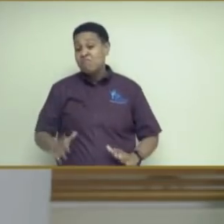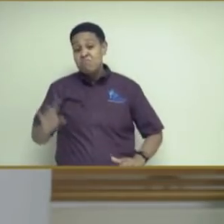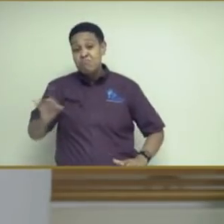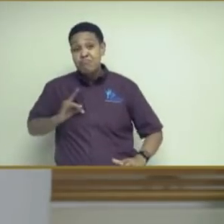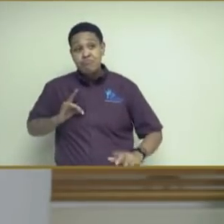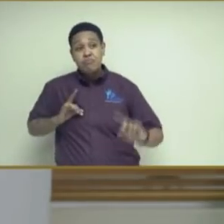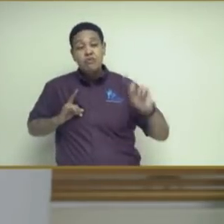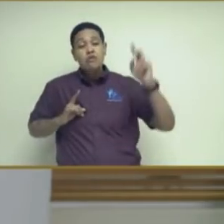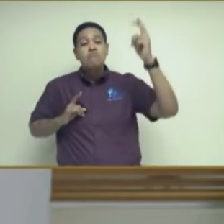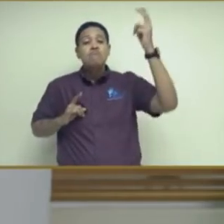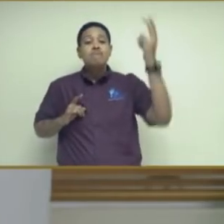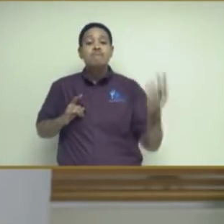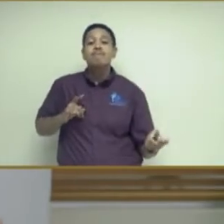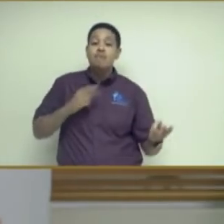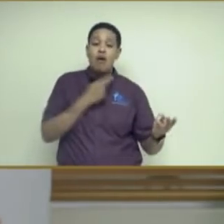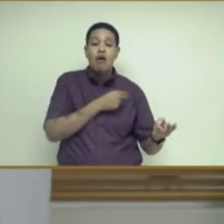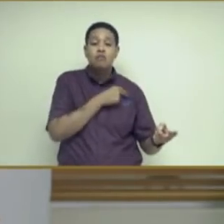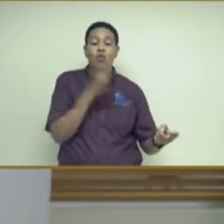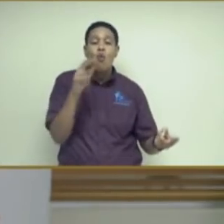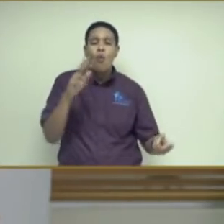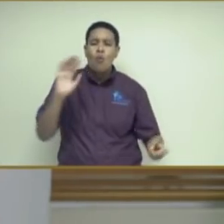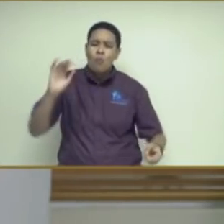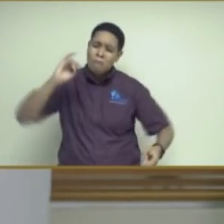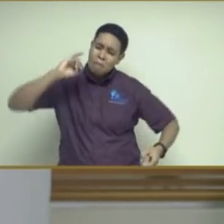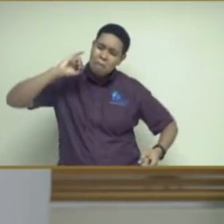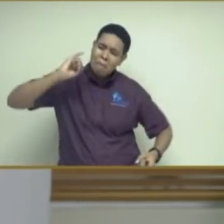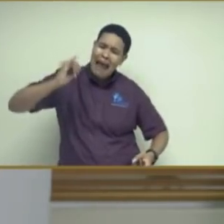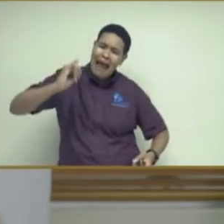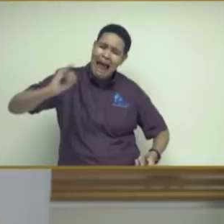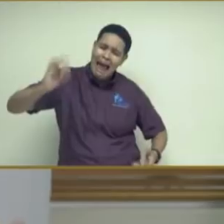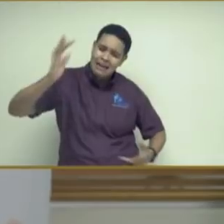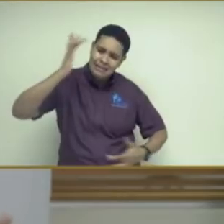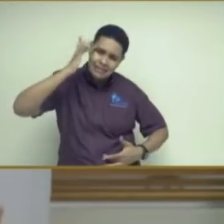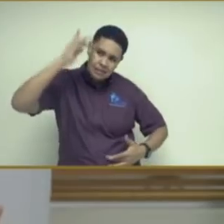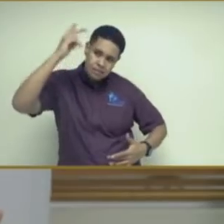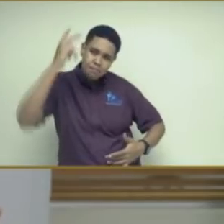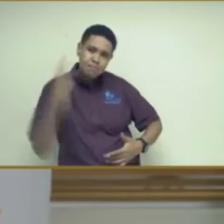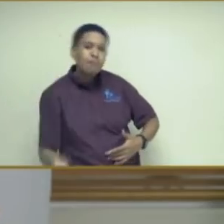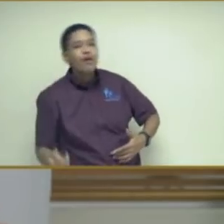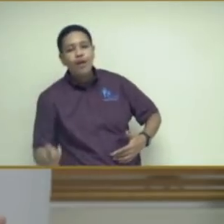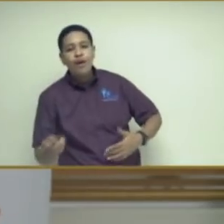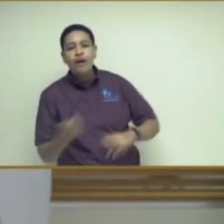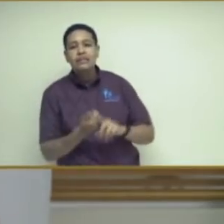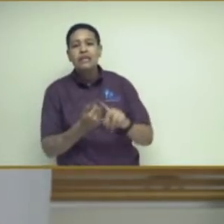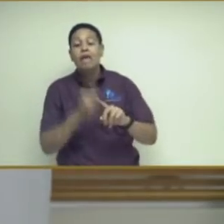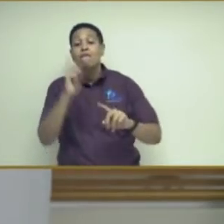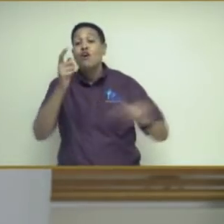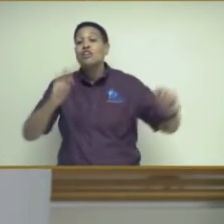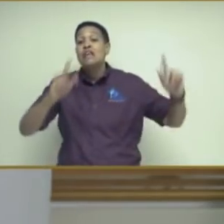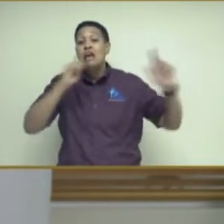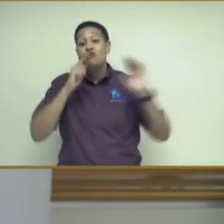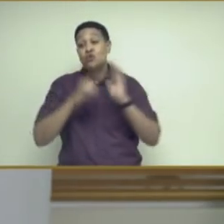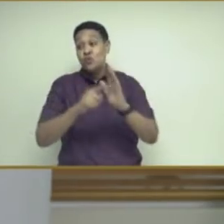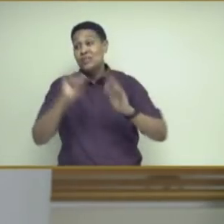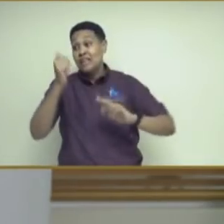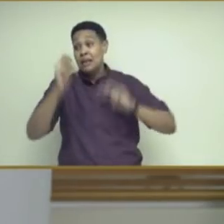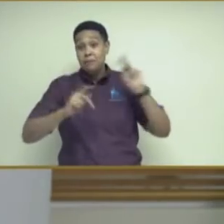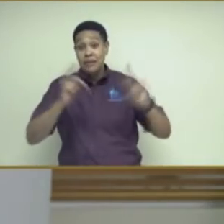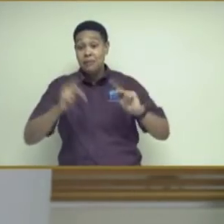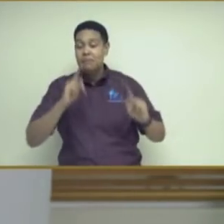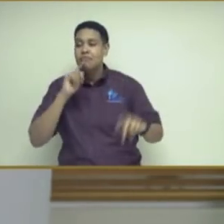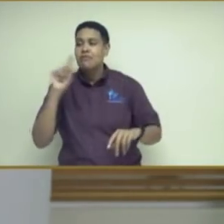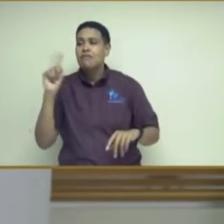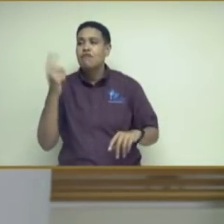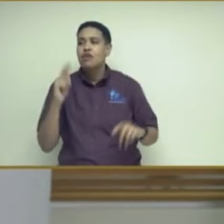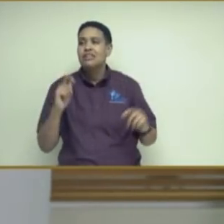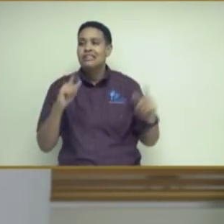and perhaps even critical illness. And the first slide, which showed those 10 persons, back to the first